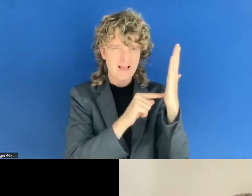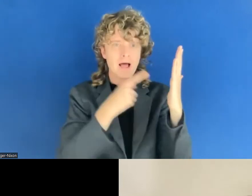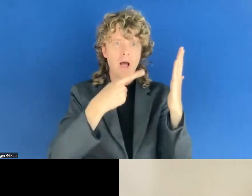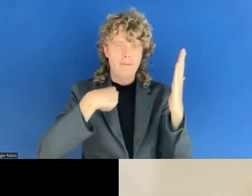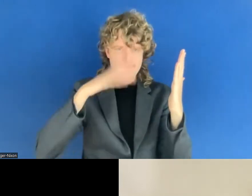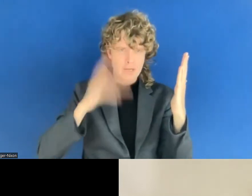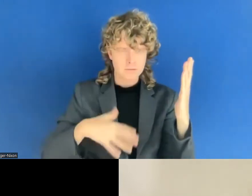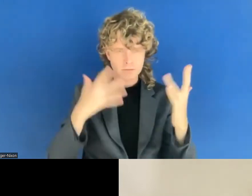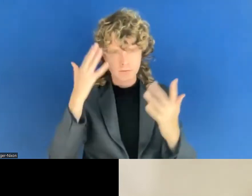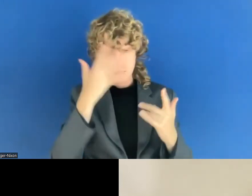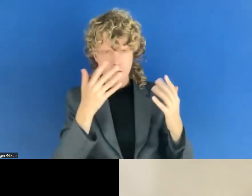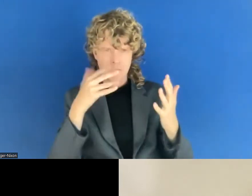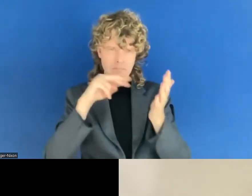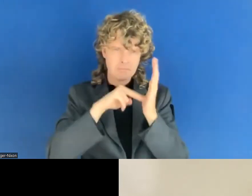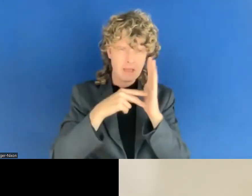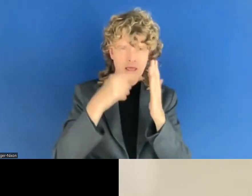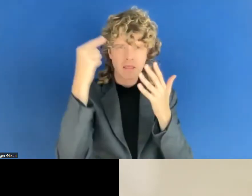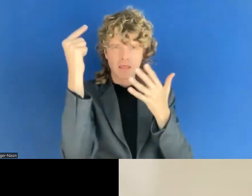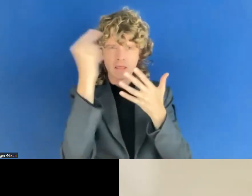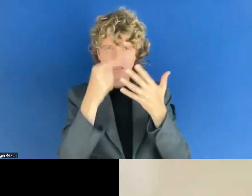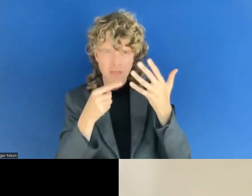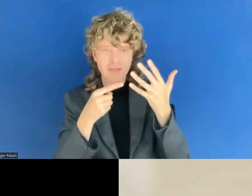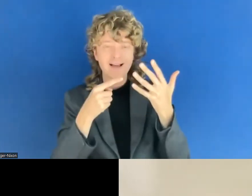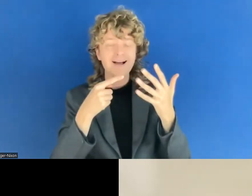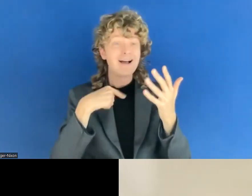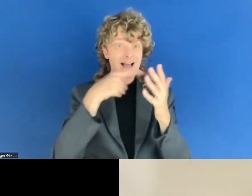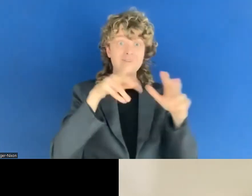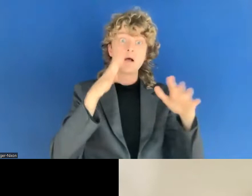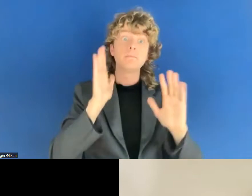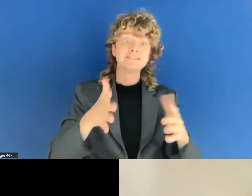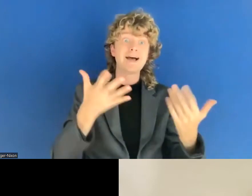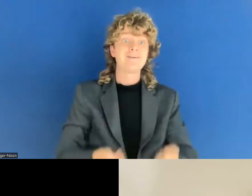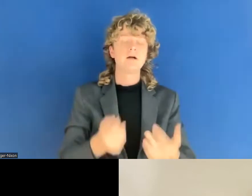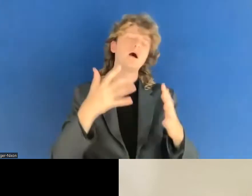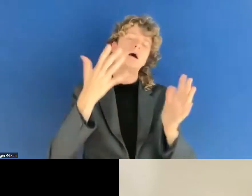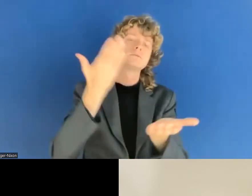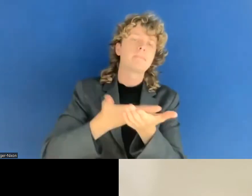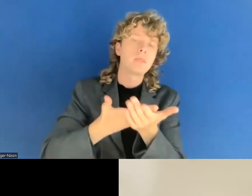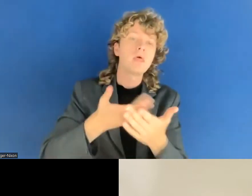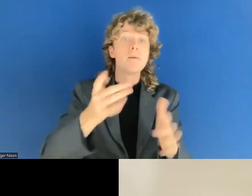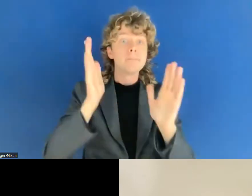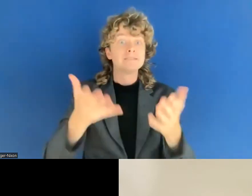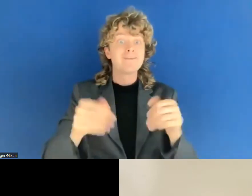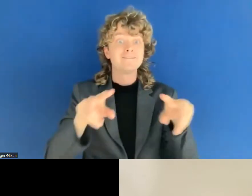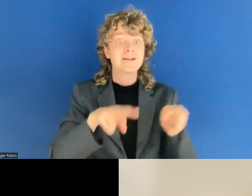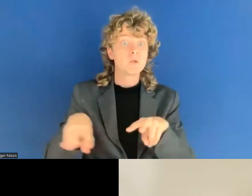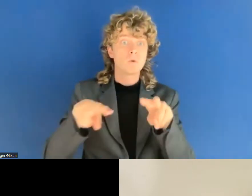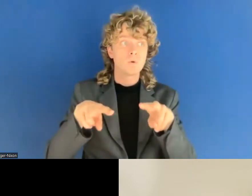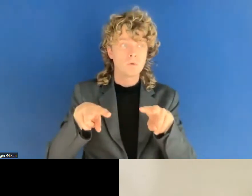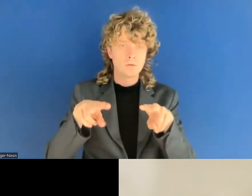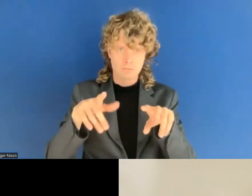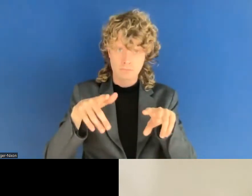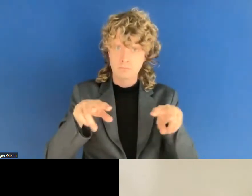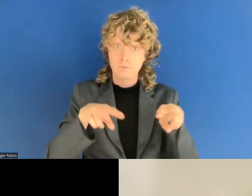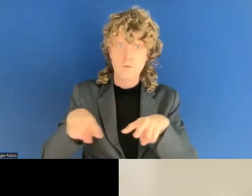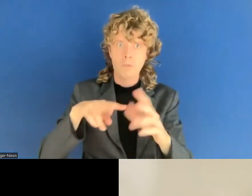in a website, for example, should I apply only the web section part, or the web section part plus the